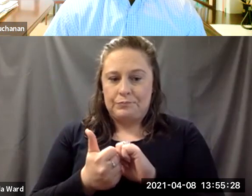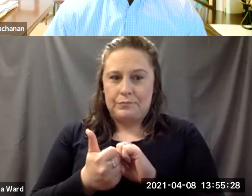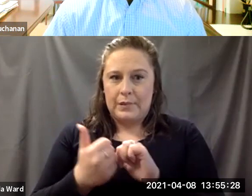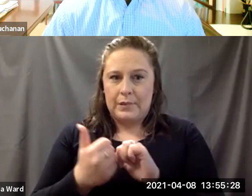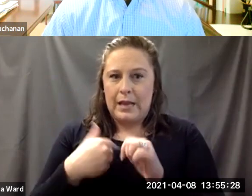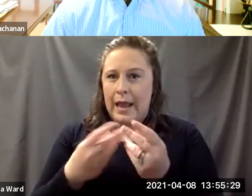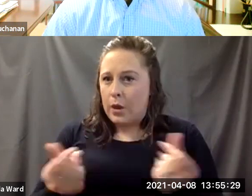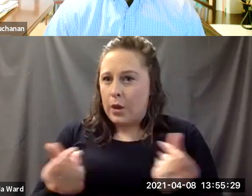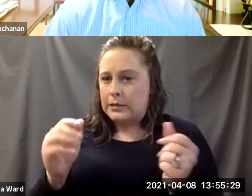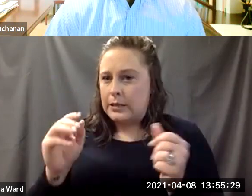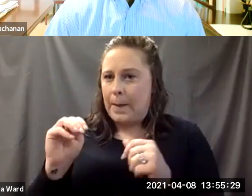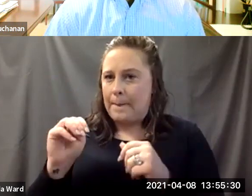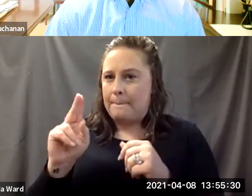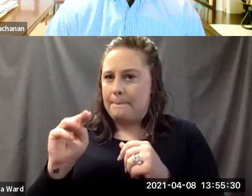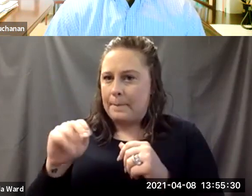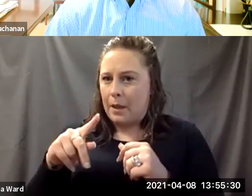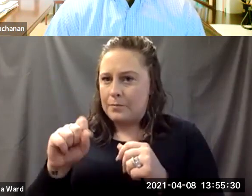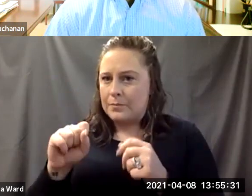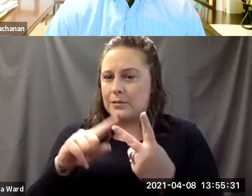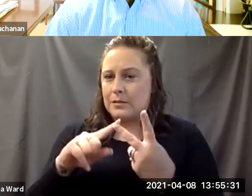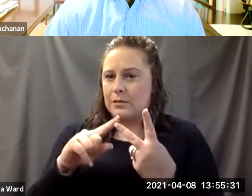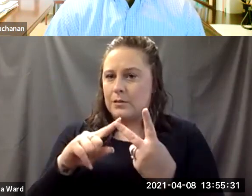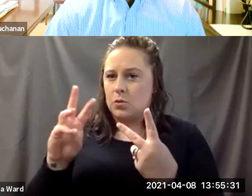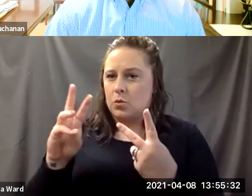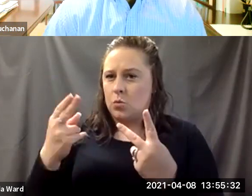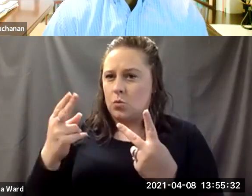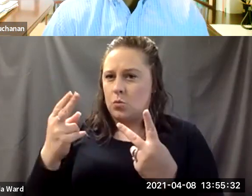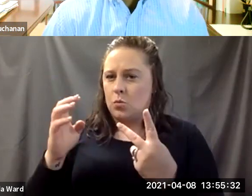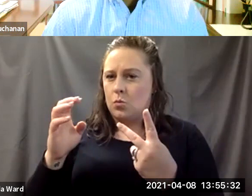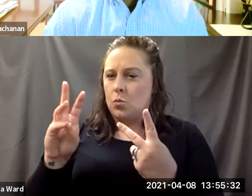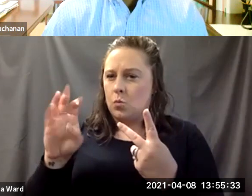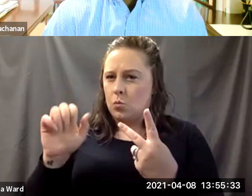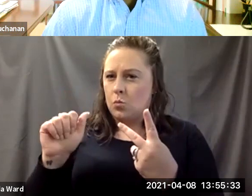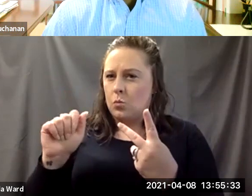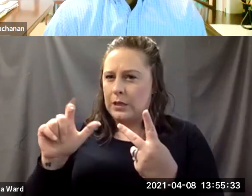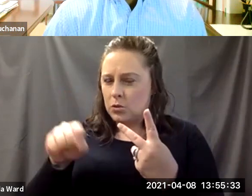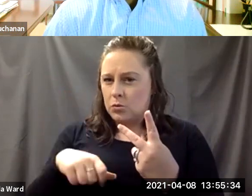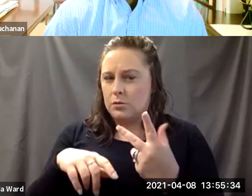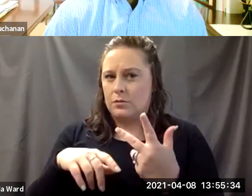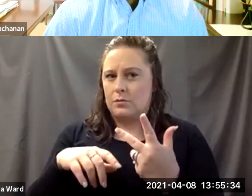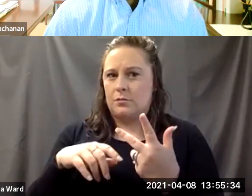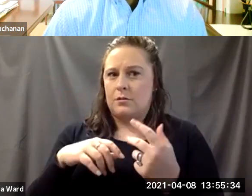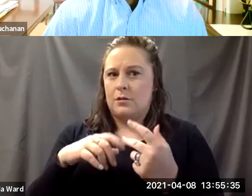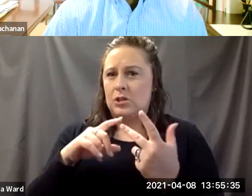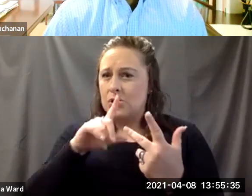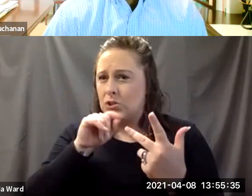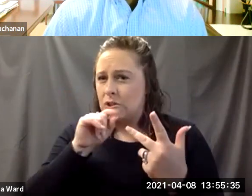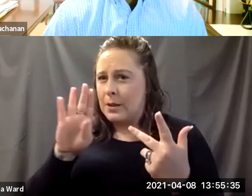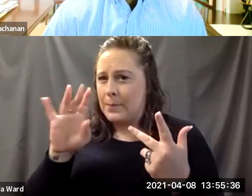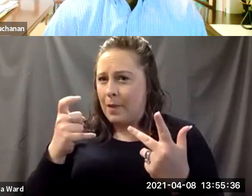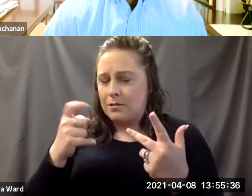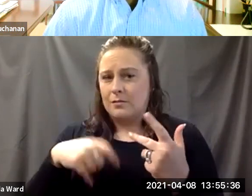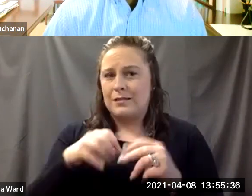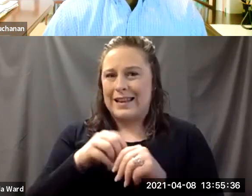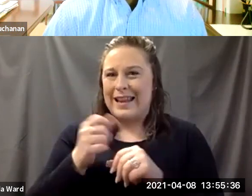eradicated mumps and measles and chickenpox to a large degree in an annual way. I think, quite frankly, if I were